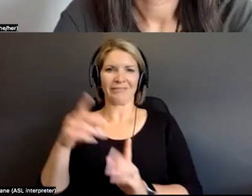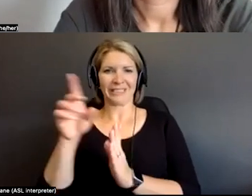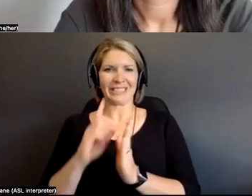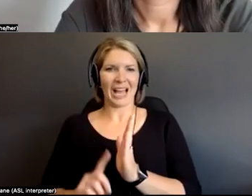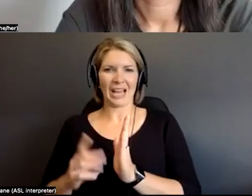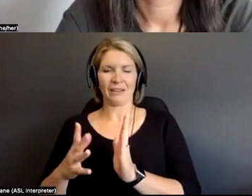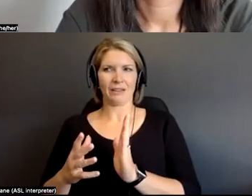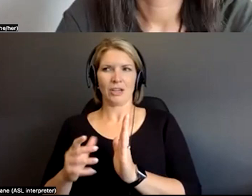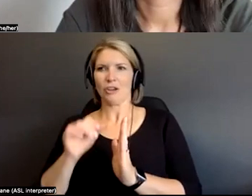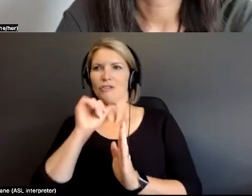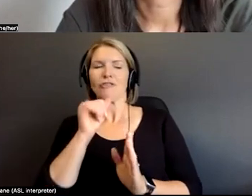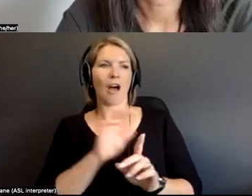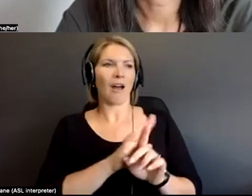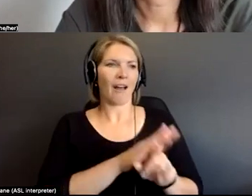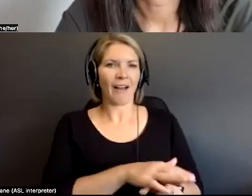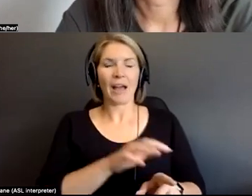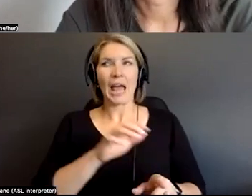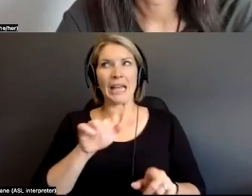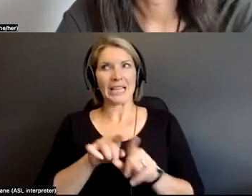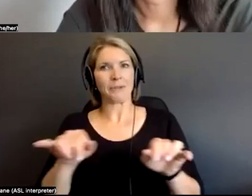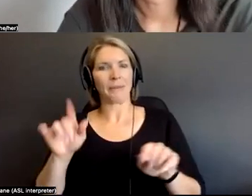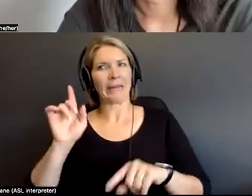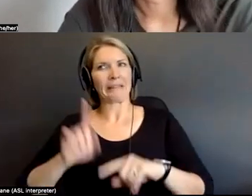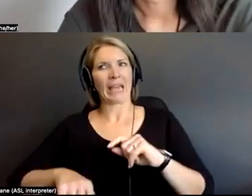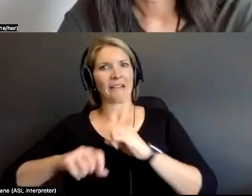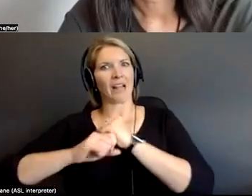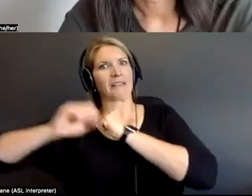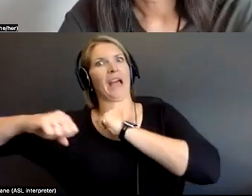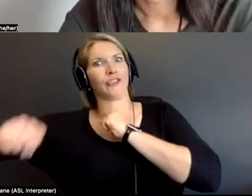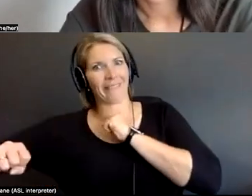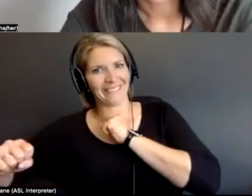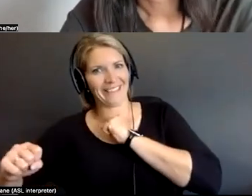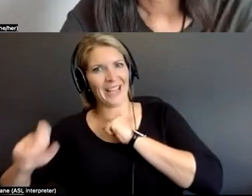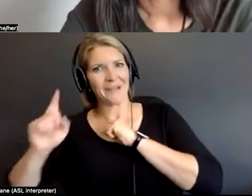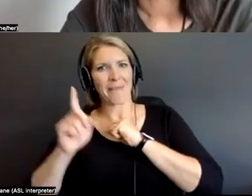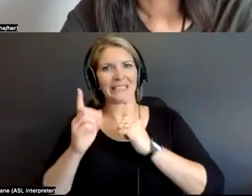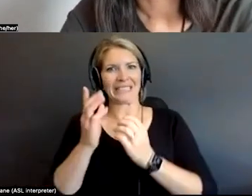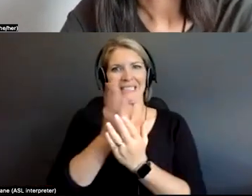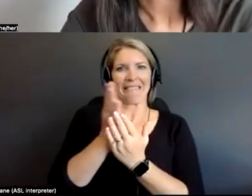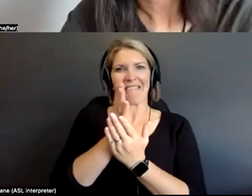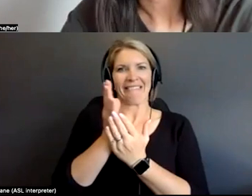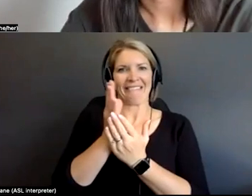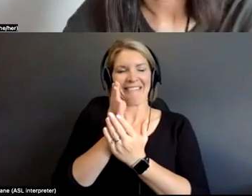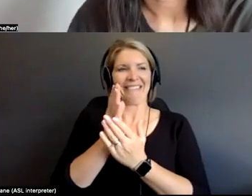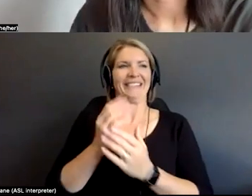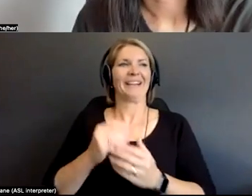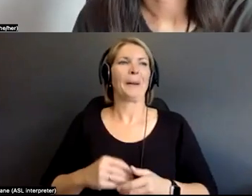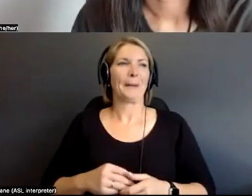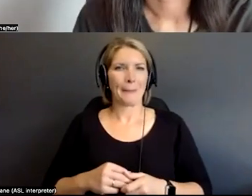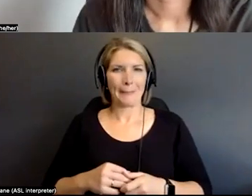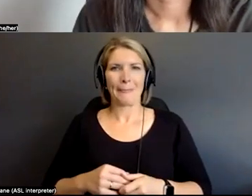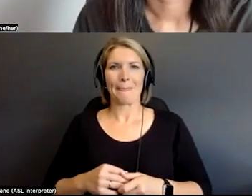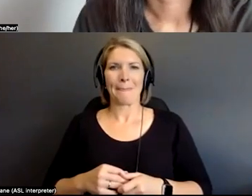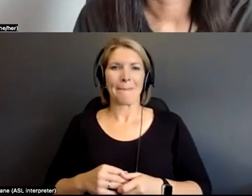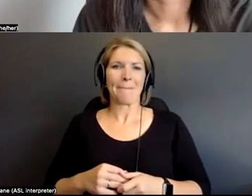guess you can't overestimate either with how clever you get. But also, I mean, that speaks to the great design